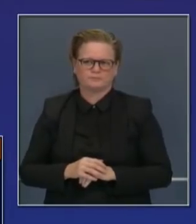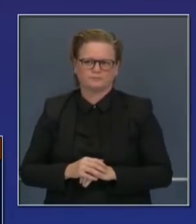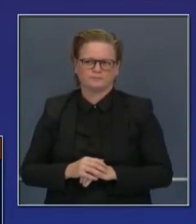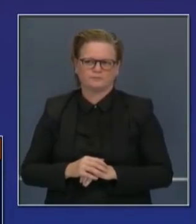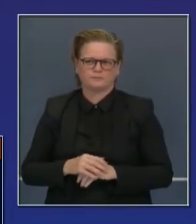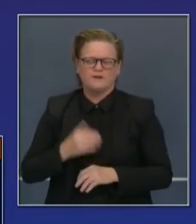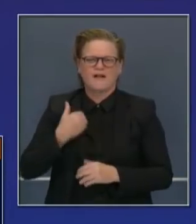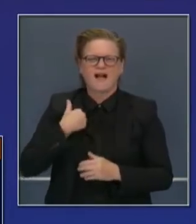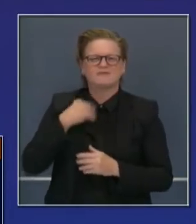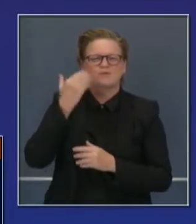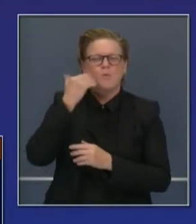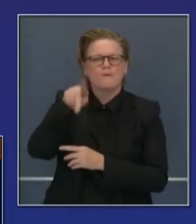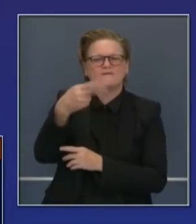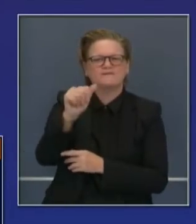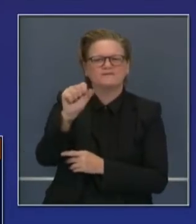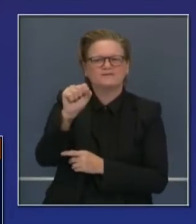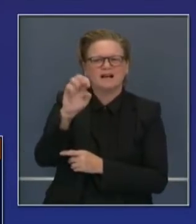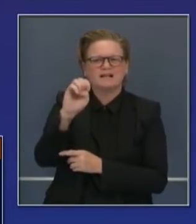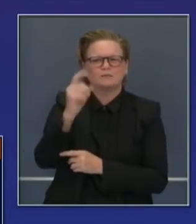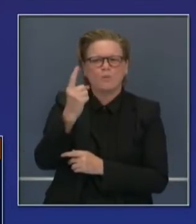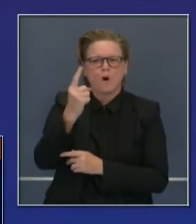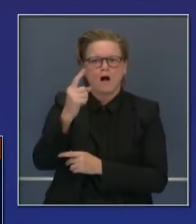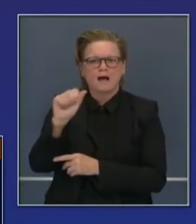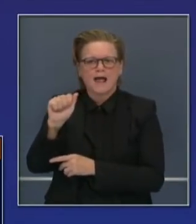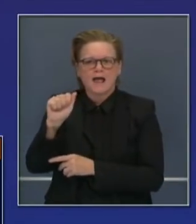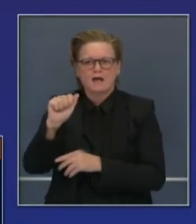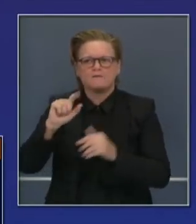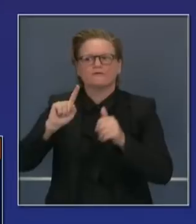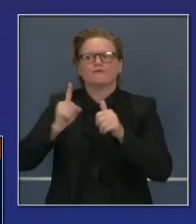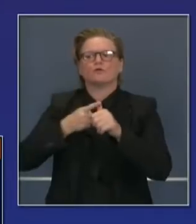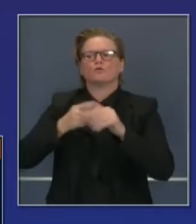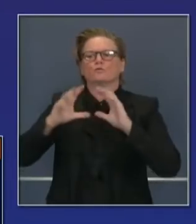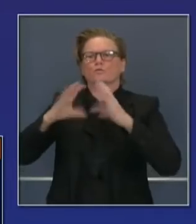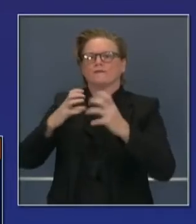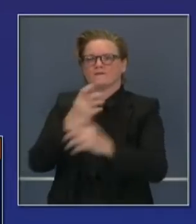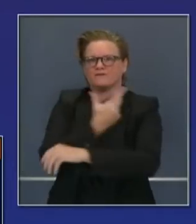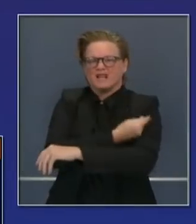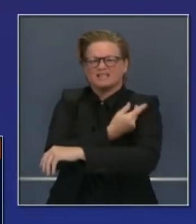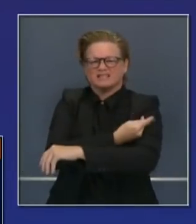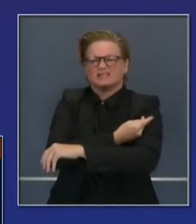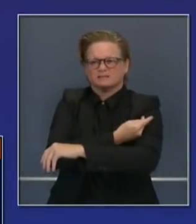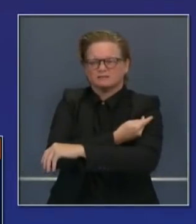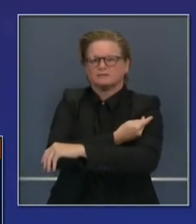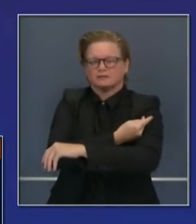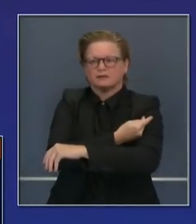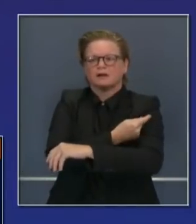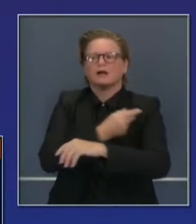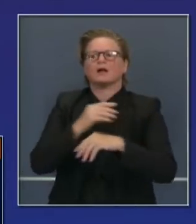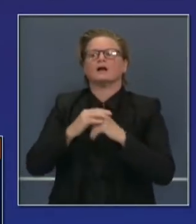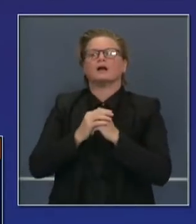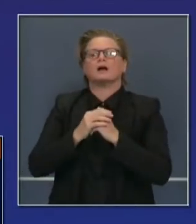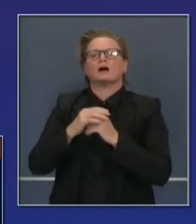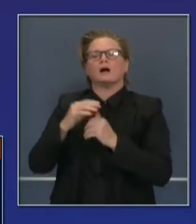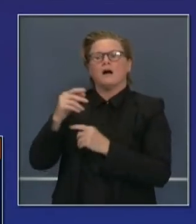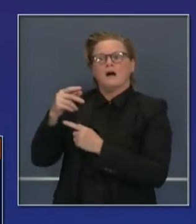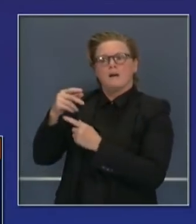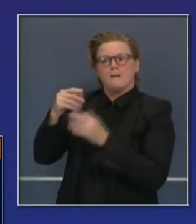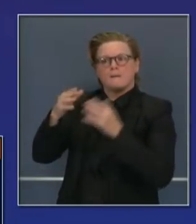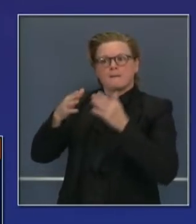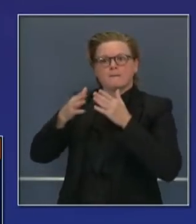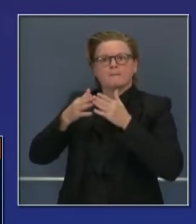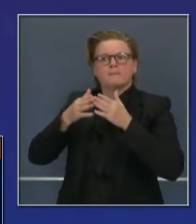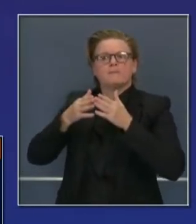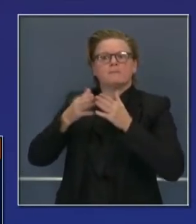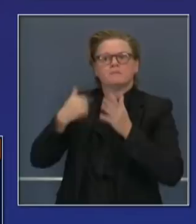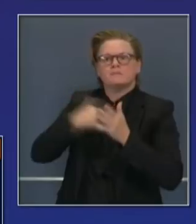1A protocols in terms of the vaccine. So we have been very publicly been having a drafting guidelines work group meet with